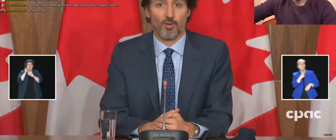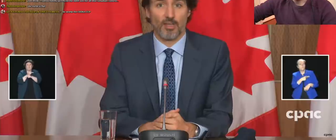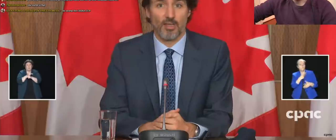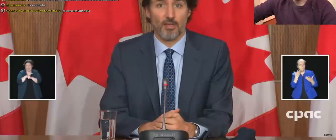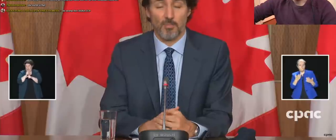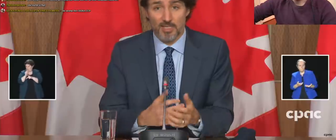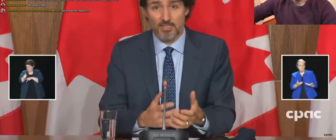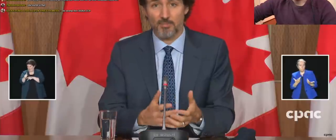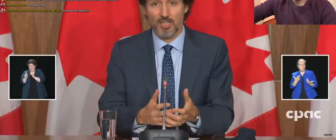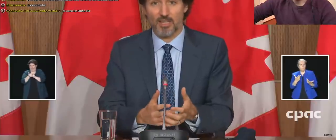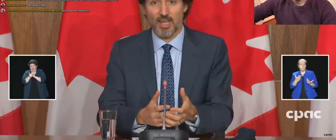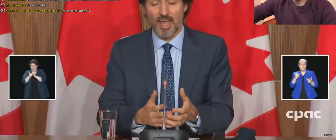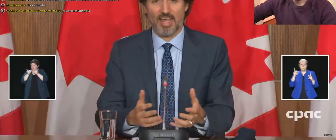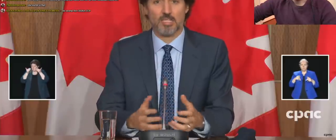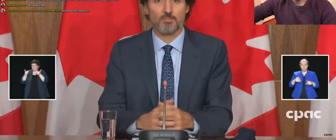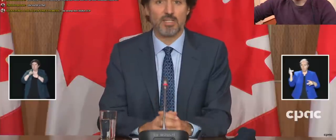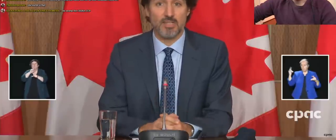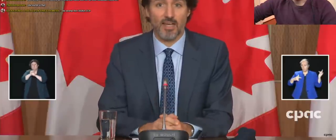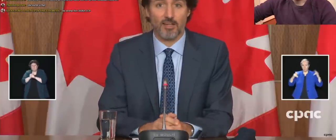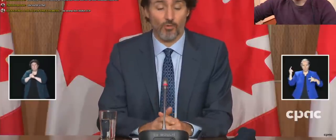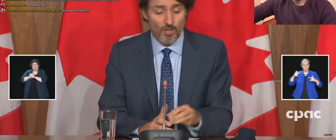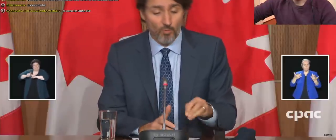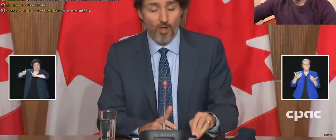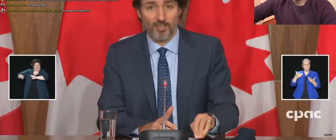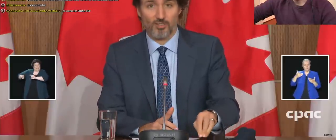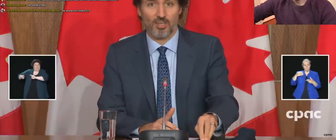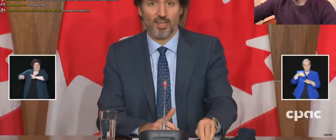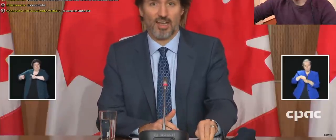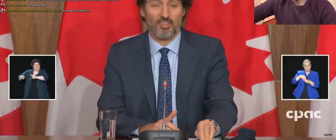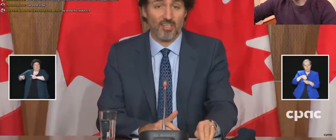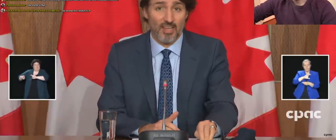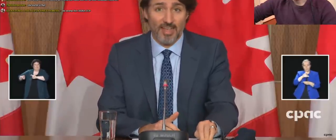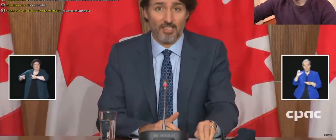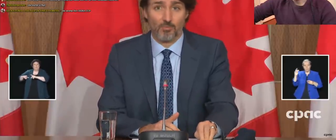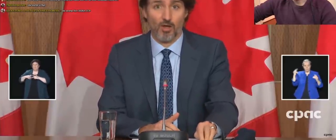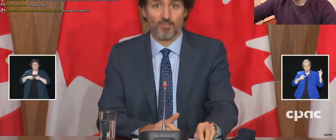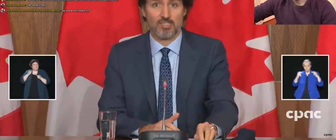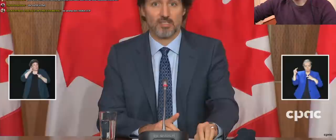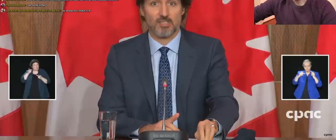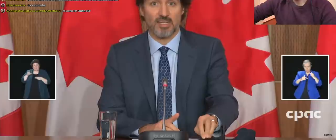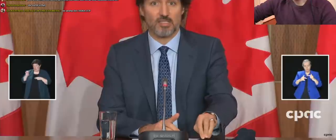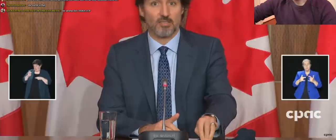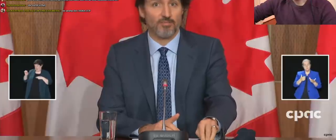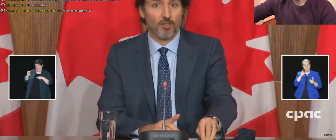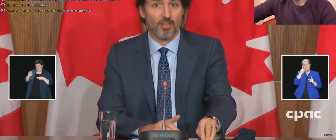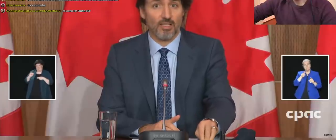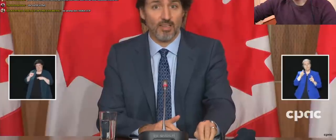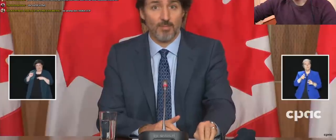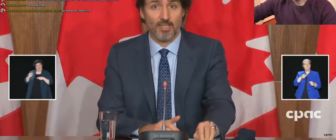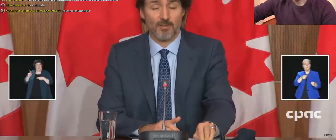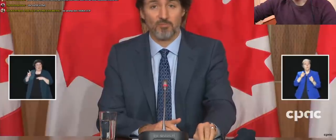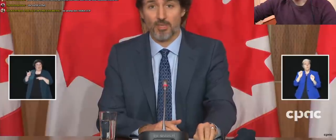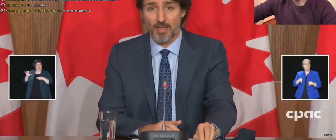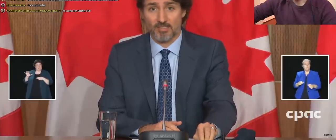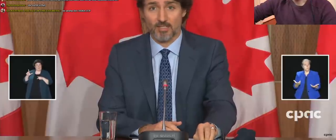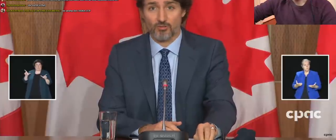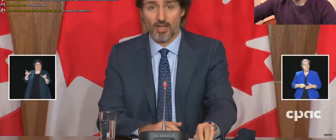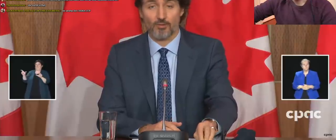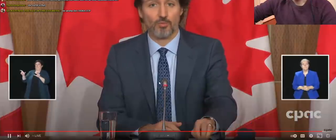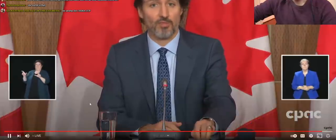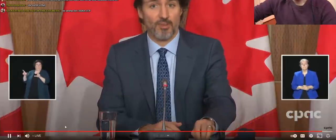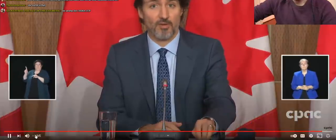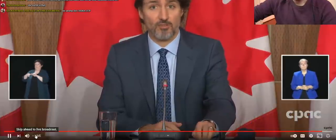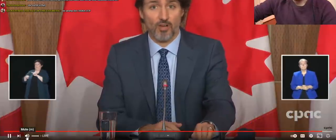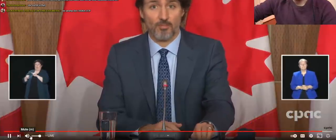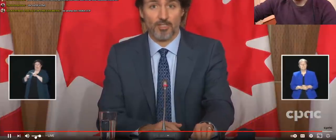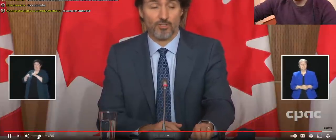test everyone. But it's something that has been done. We watched the Atlantic provinces severely limit domestic